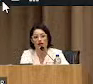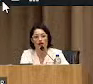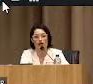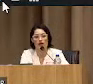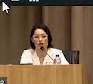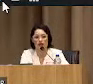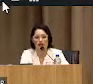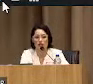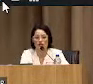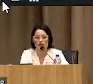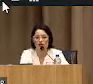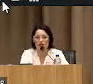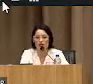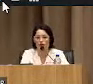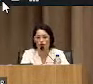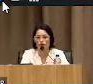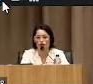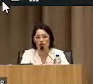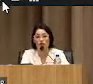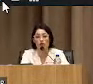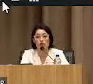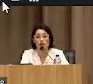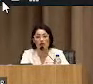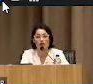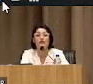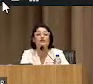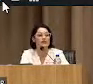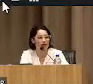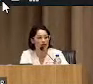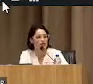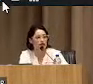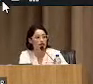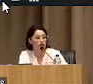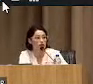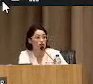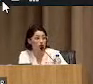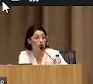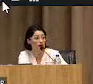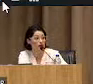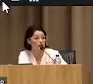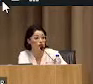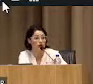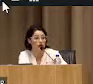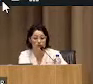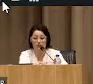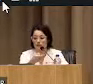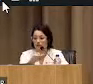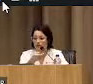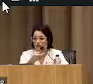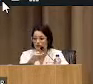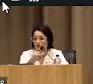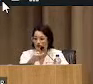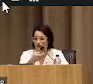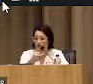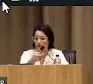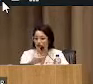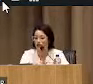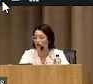in lives in order for us to learn what were the symptoms and